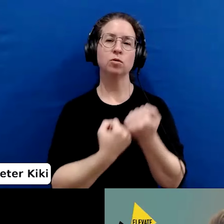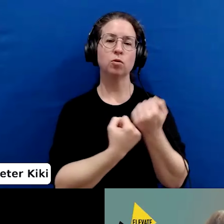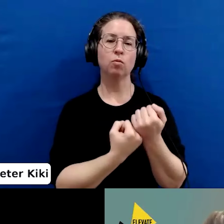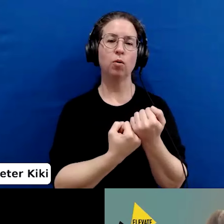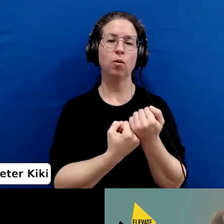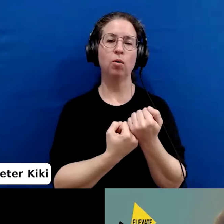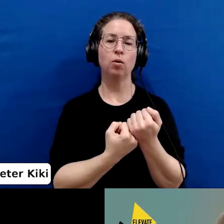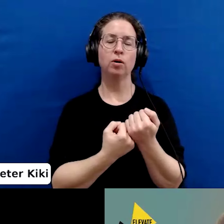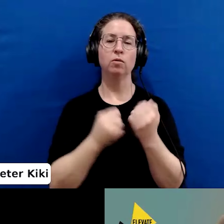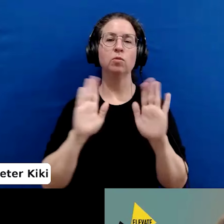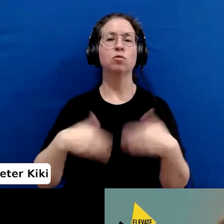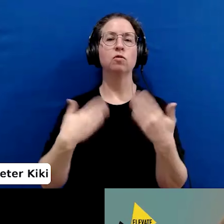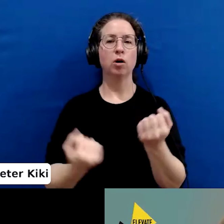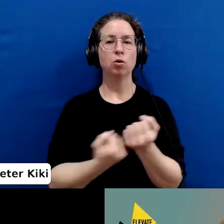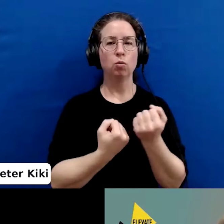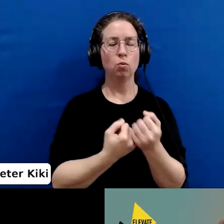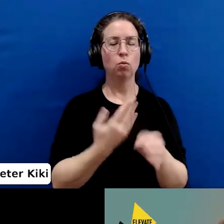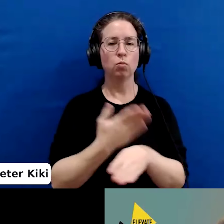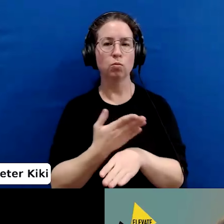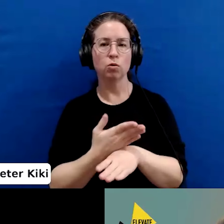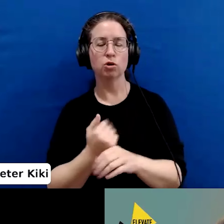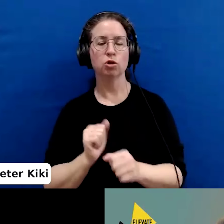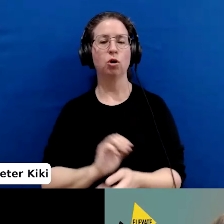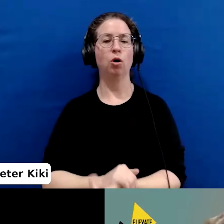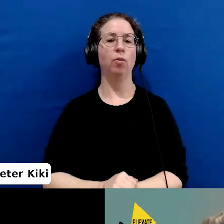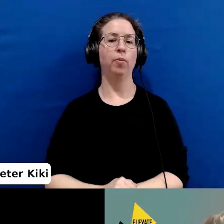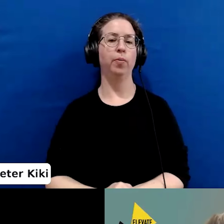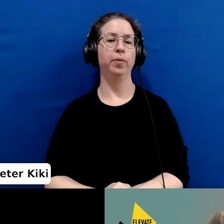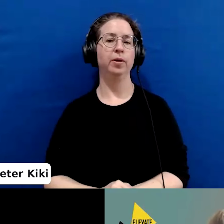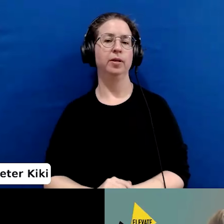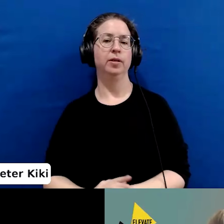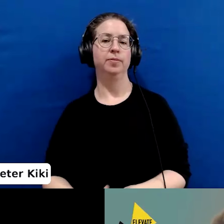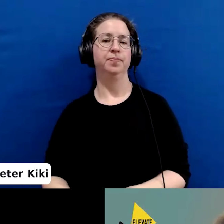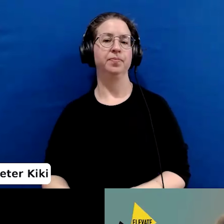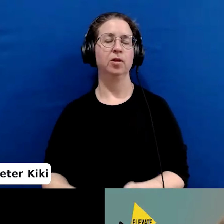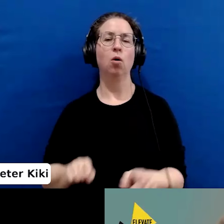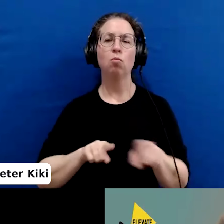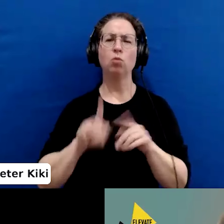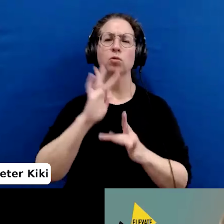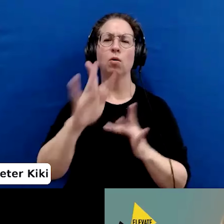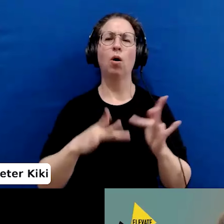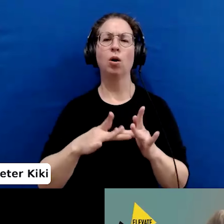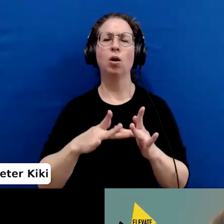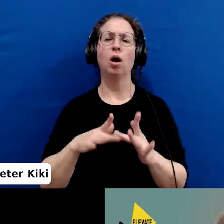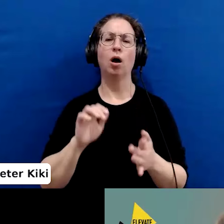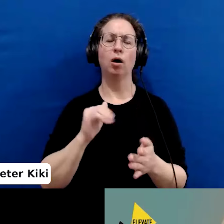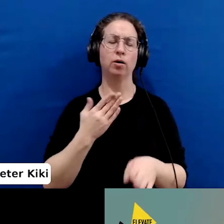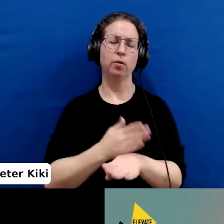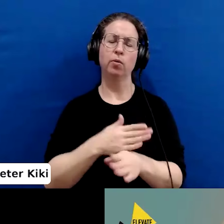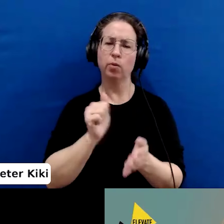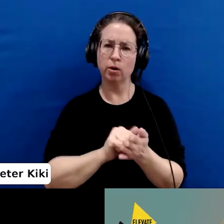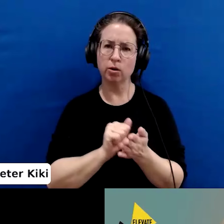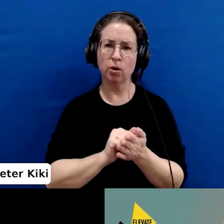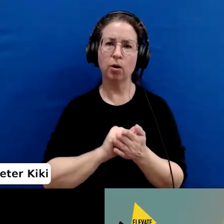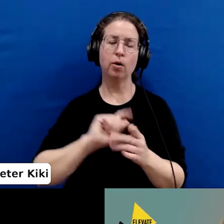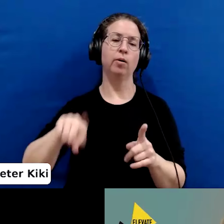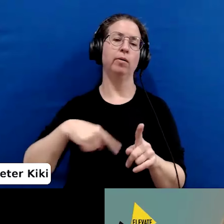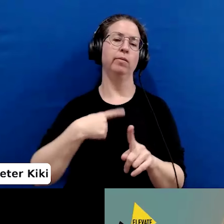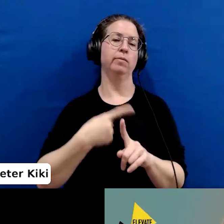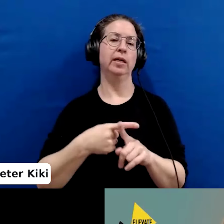building workshops, networking opportunities, either mostly online, but also in person, depending on